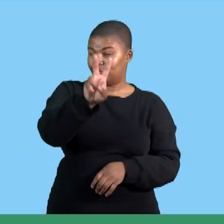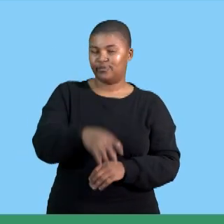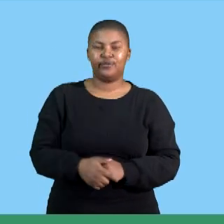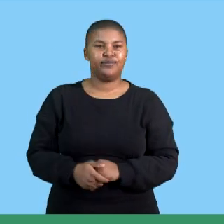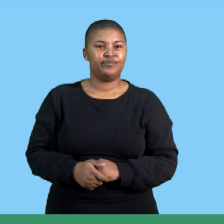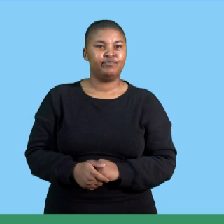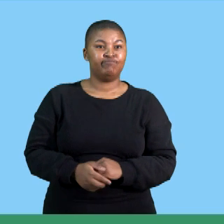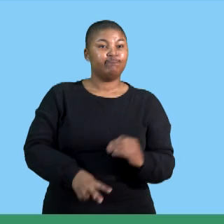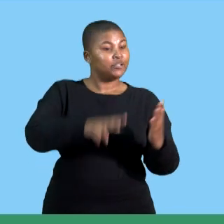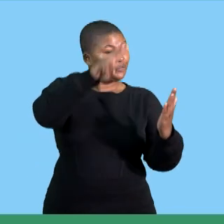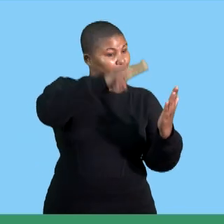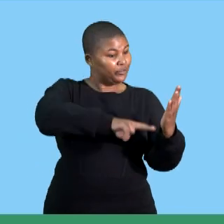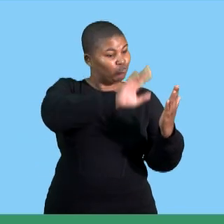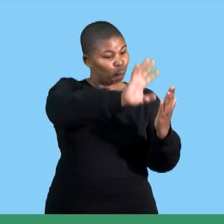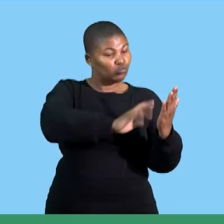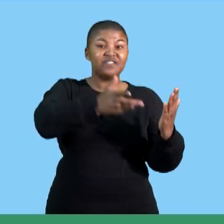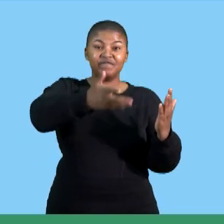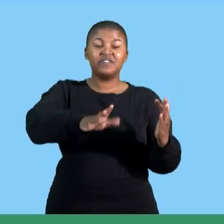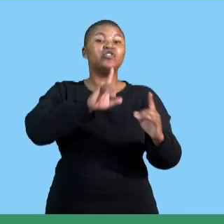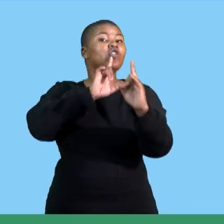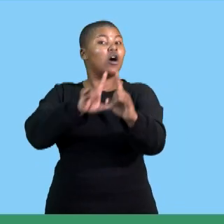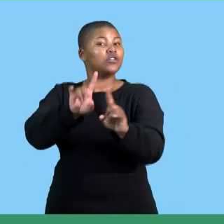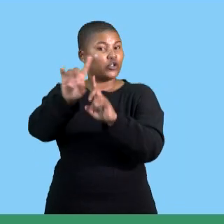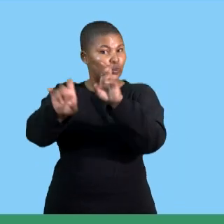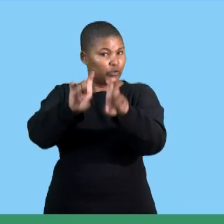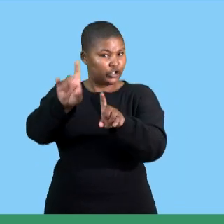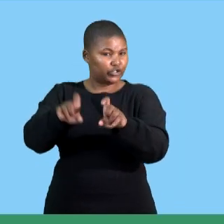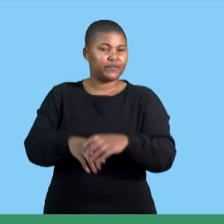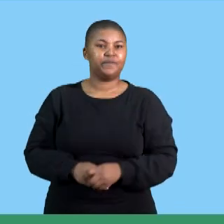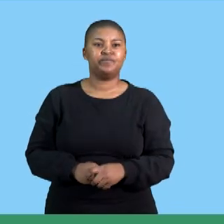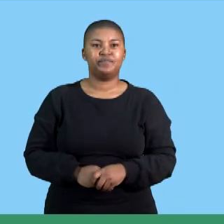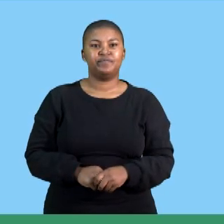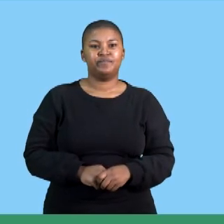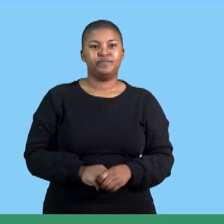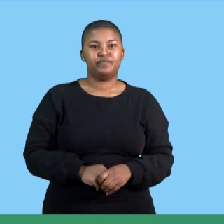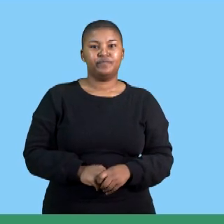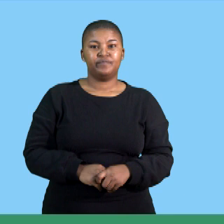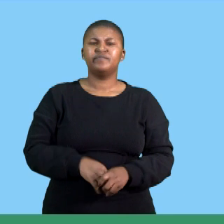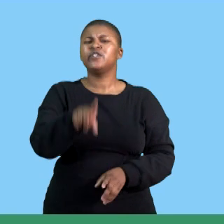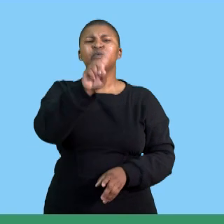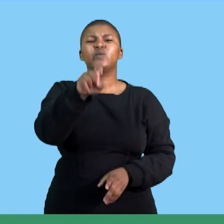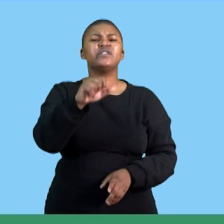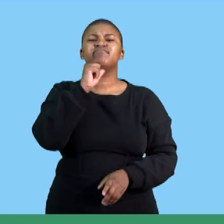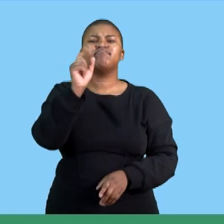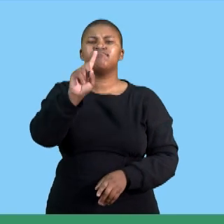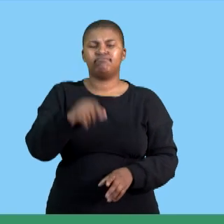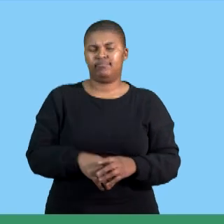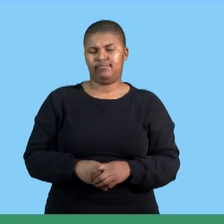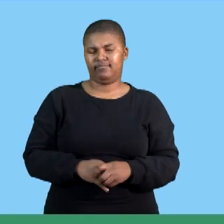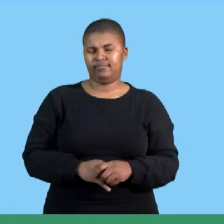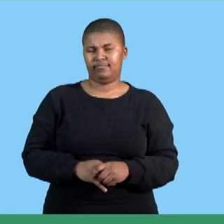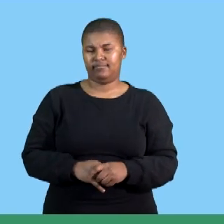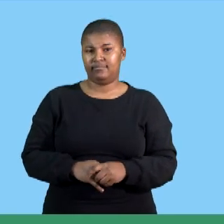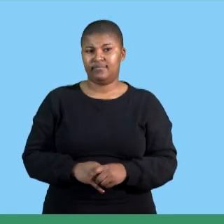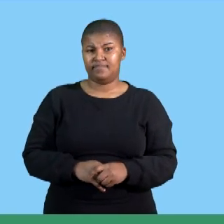scenario and answer the following questions. Let's look at what the question is. The first